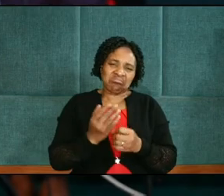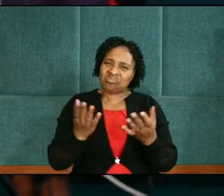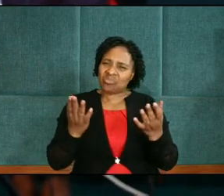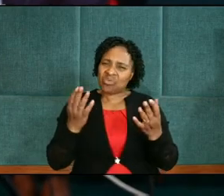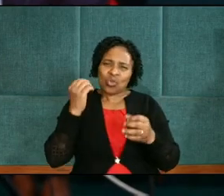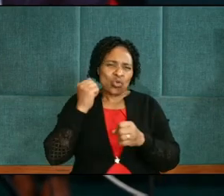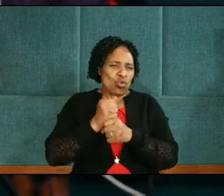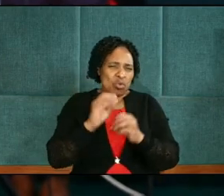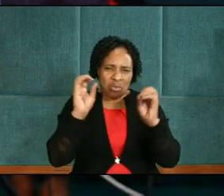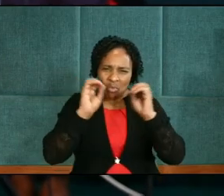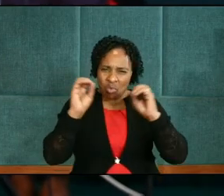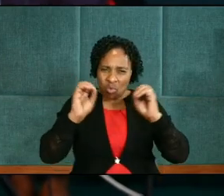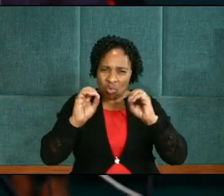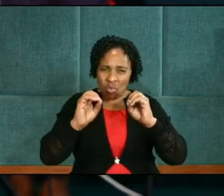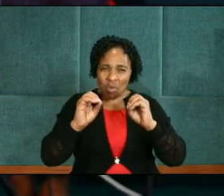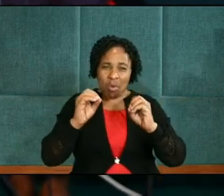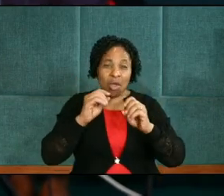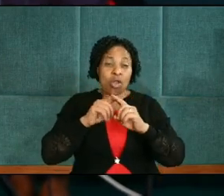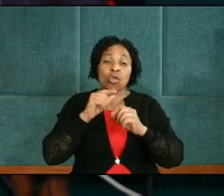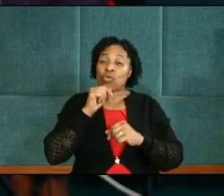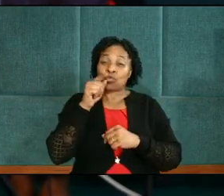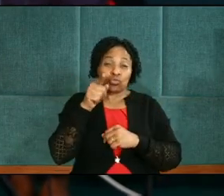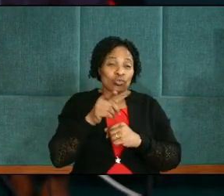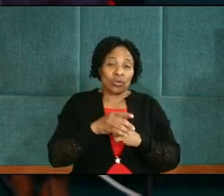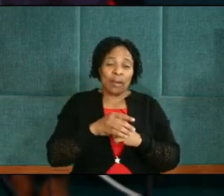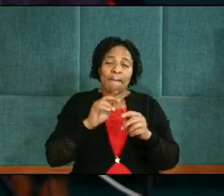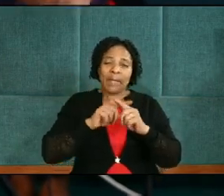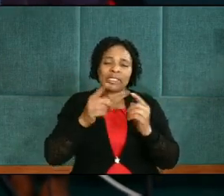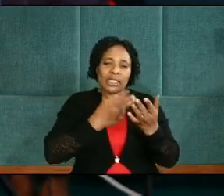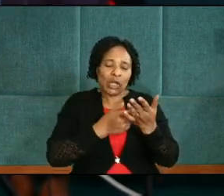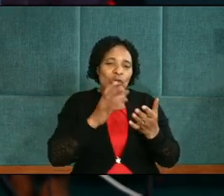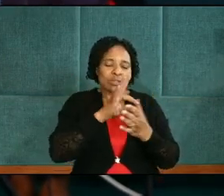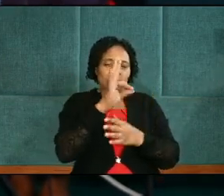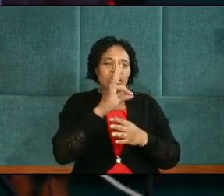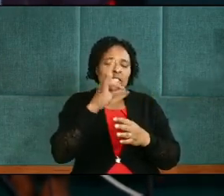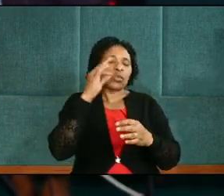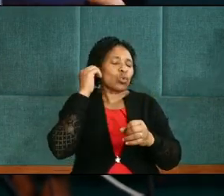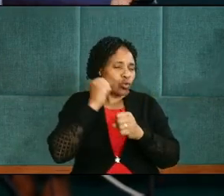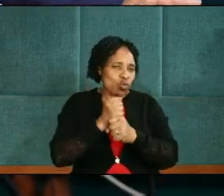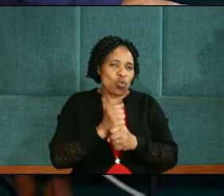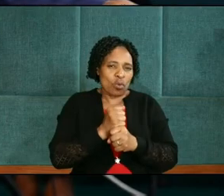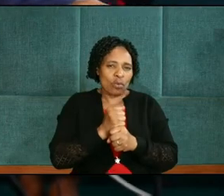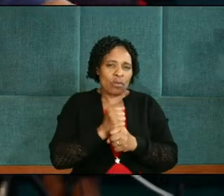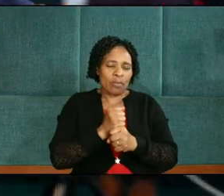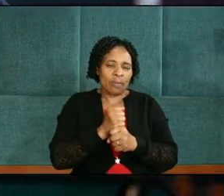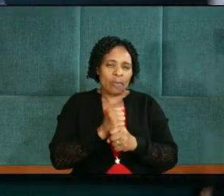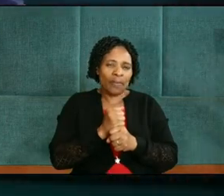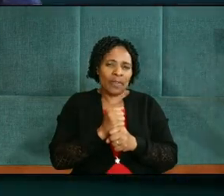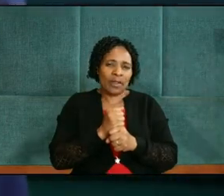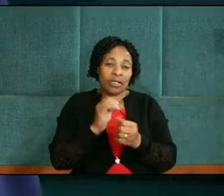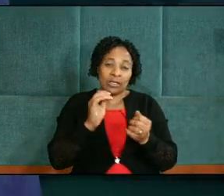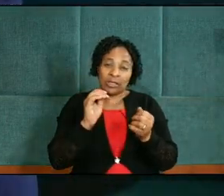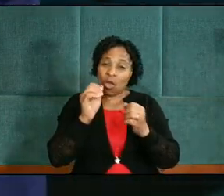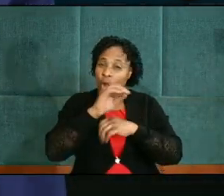no more. Not you, but because the power of the Holy Ghost is inside of you. Is the church with me?